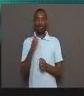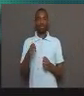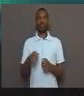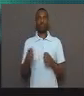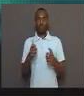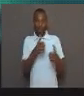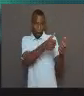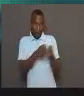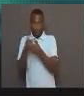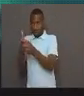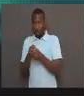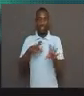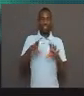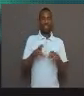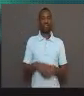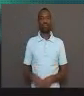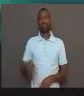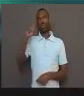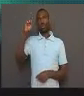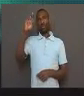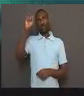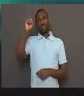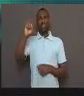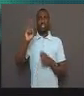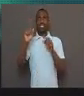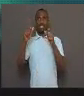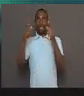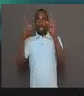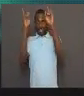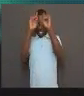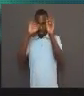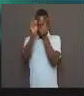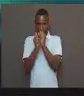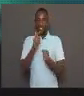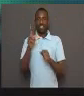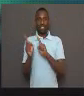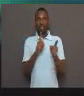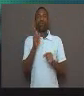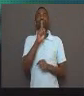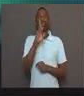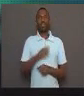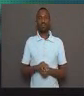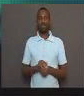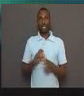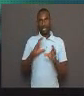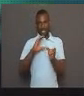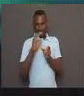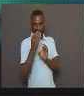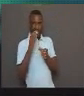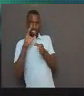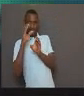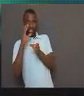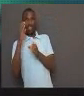Torsional and shear deformation are the result of twisting